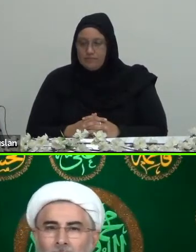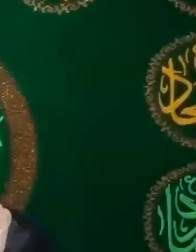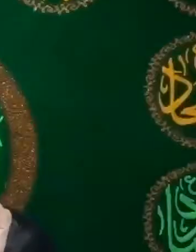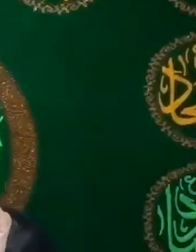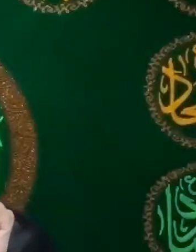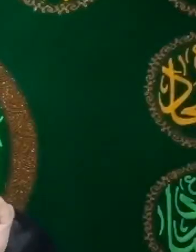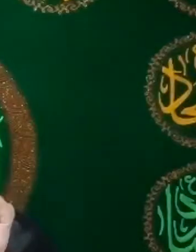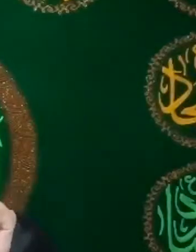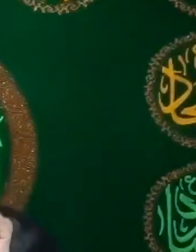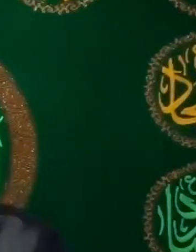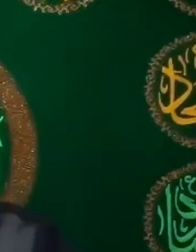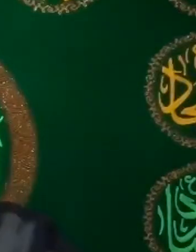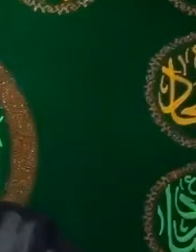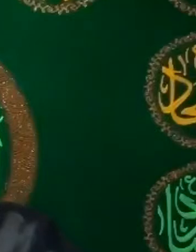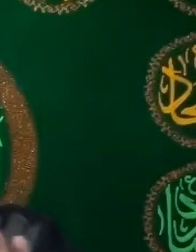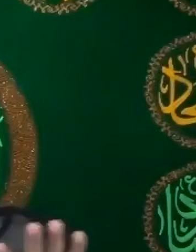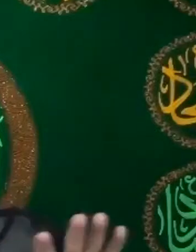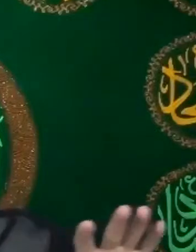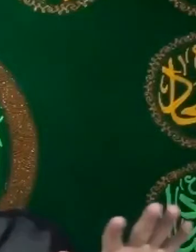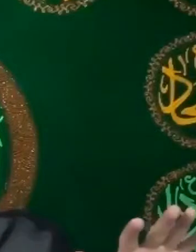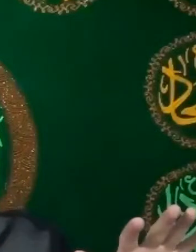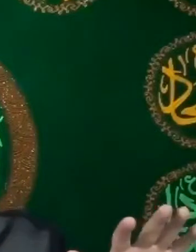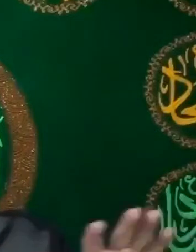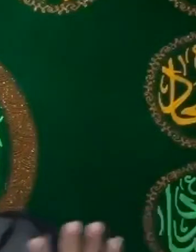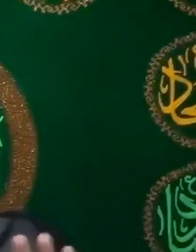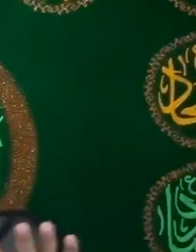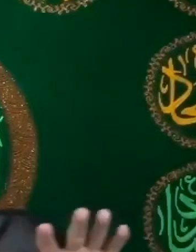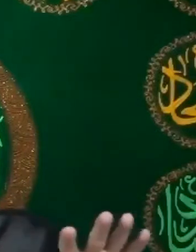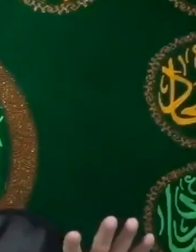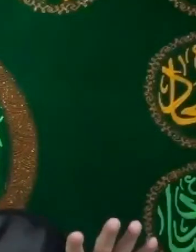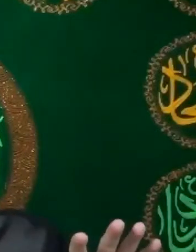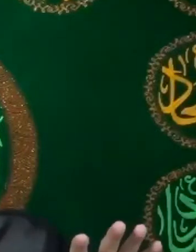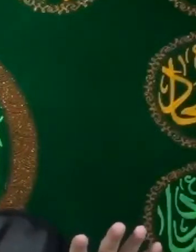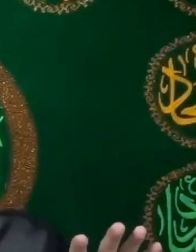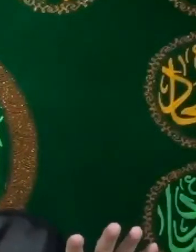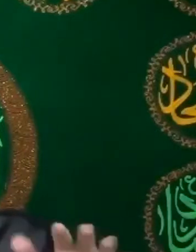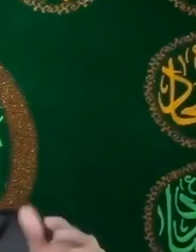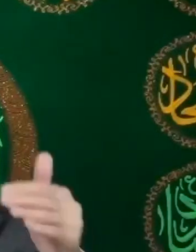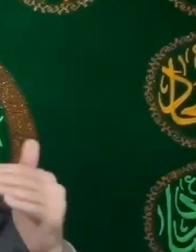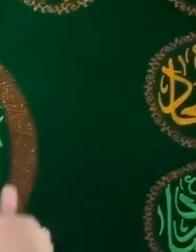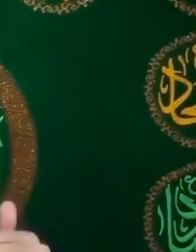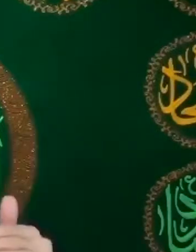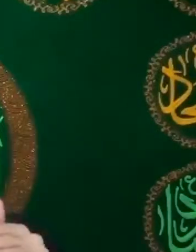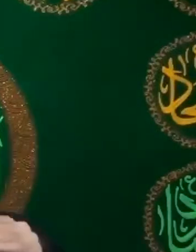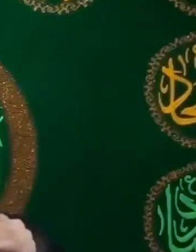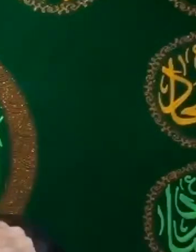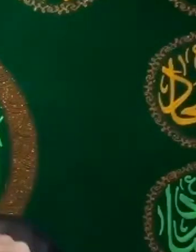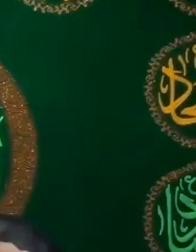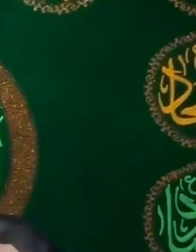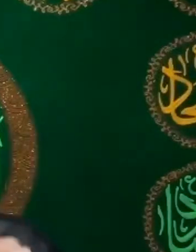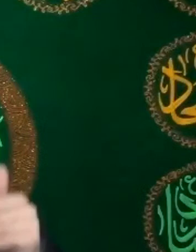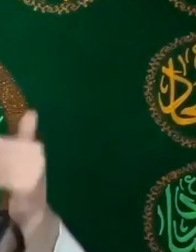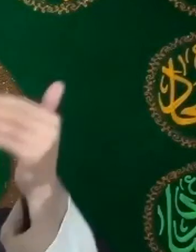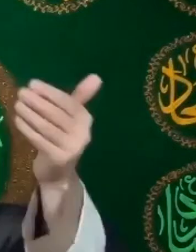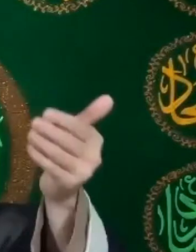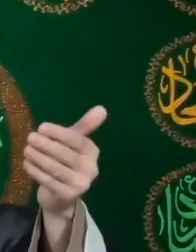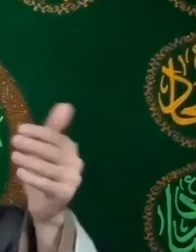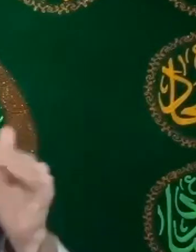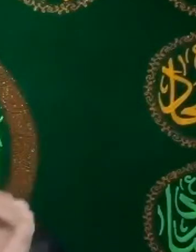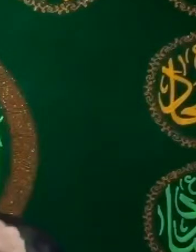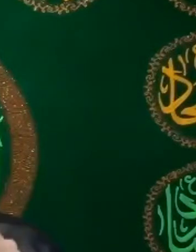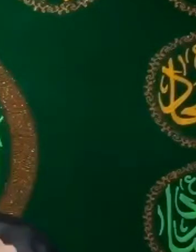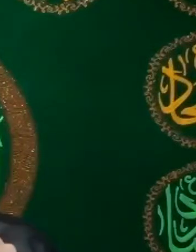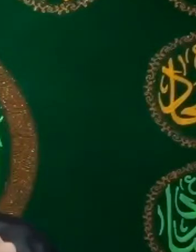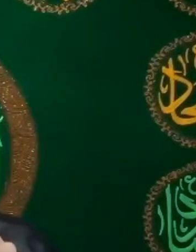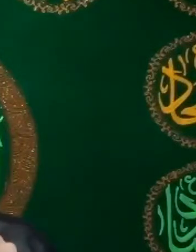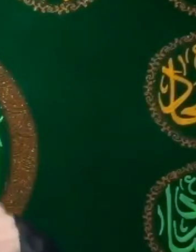that while you're alive and around, do what you wish to do, to be done on your wealth. Second, for after your